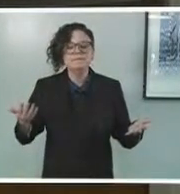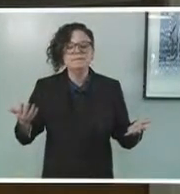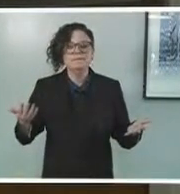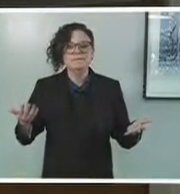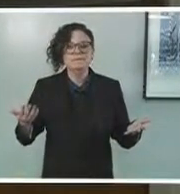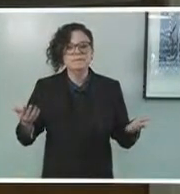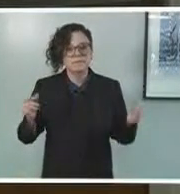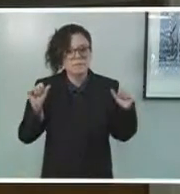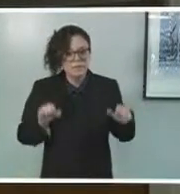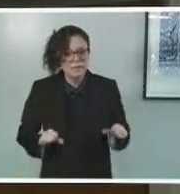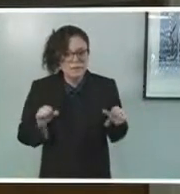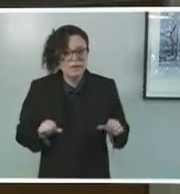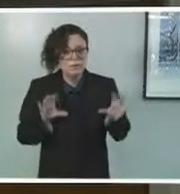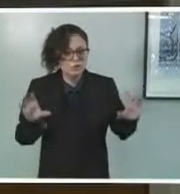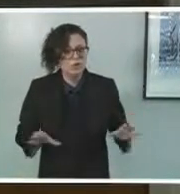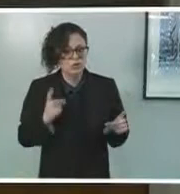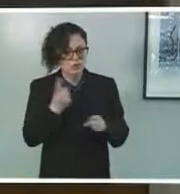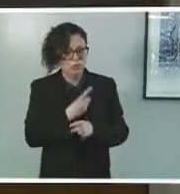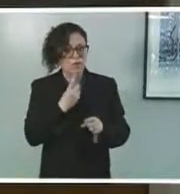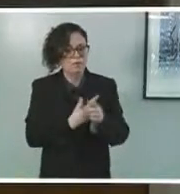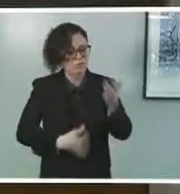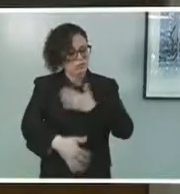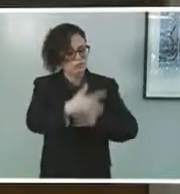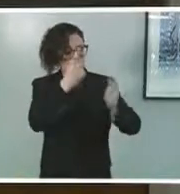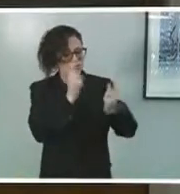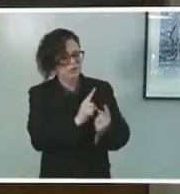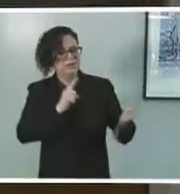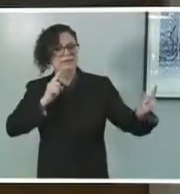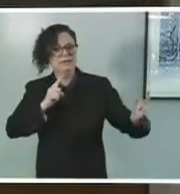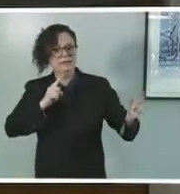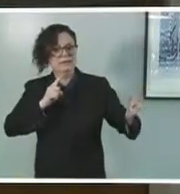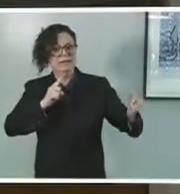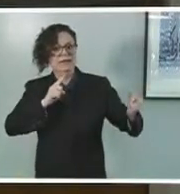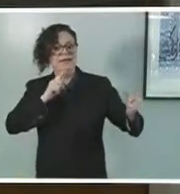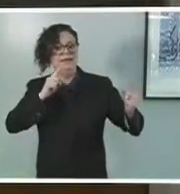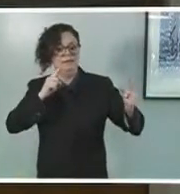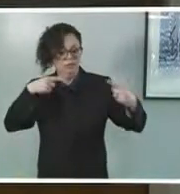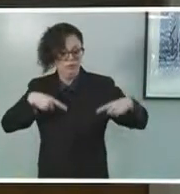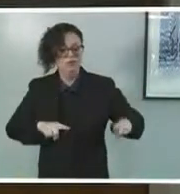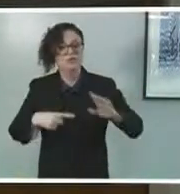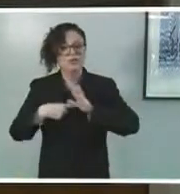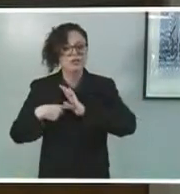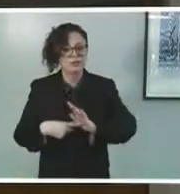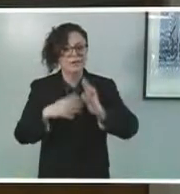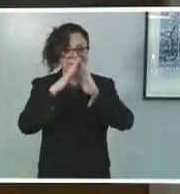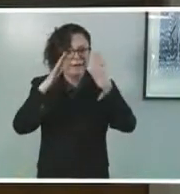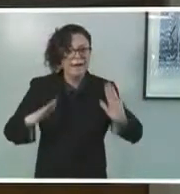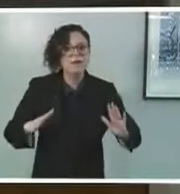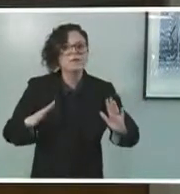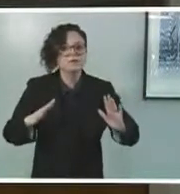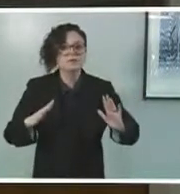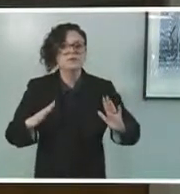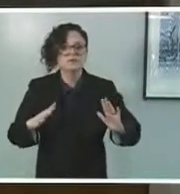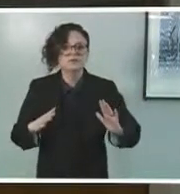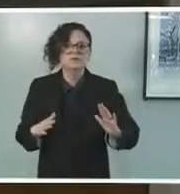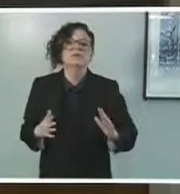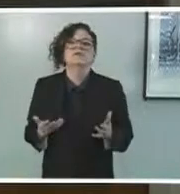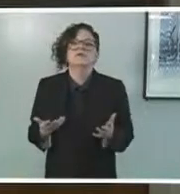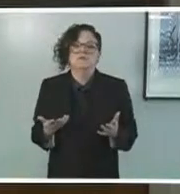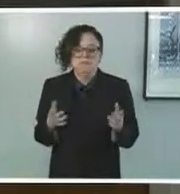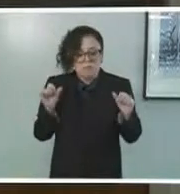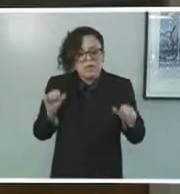has the ability to maintain the proper social distancing when showing a home. We want the continuation of